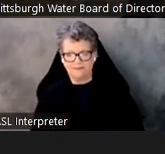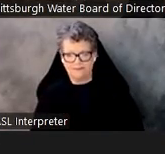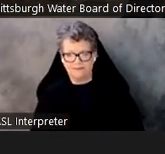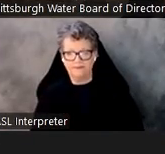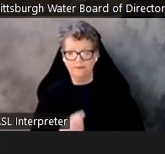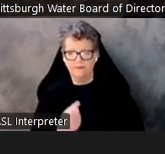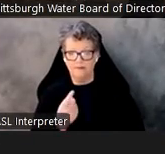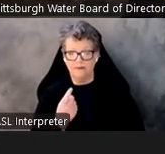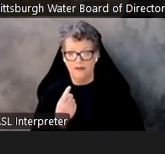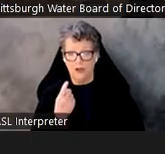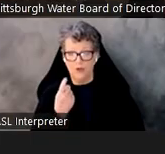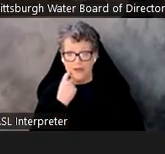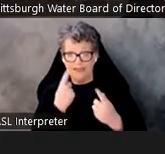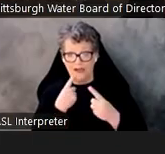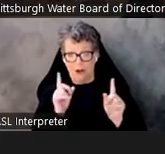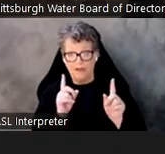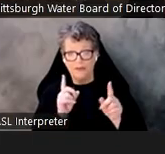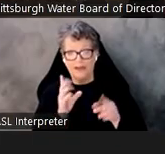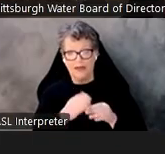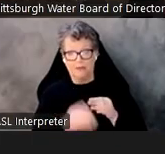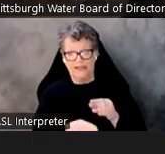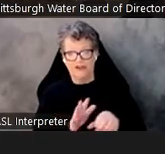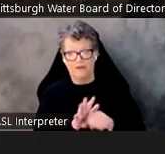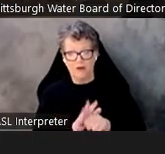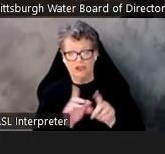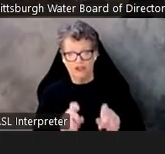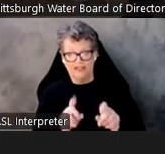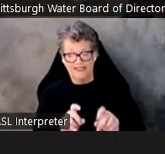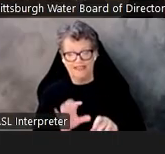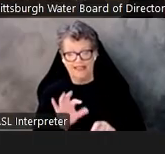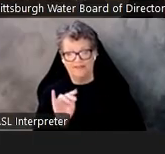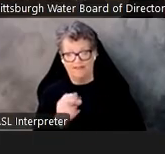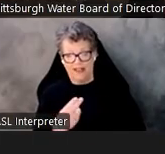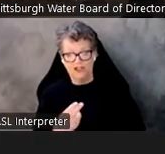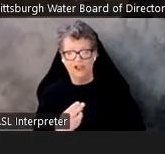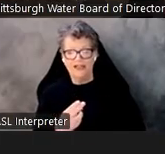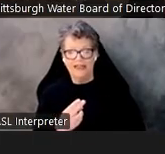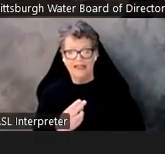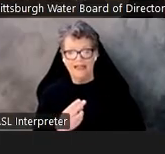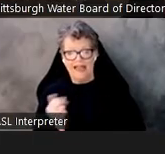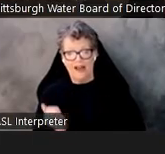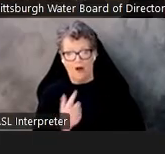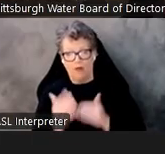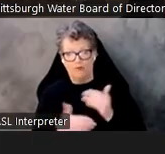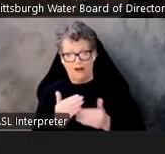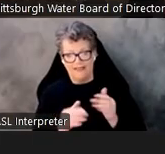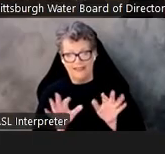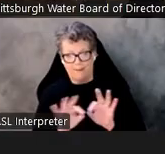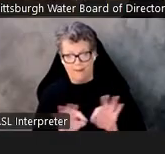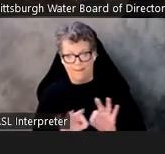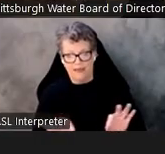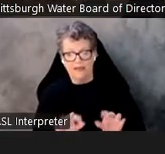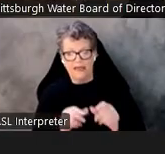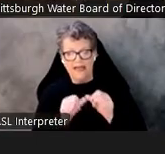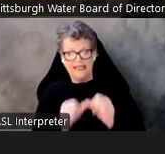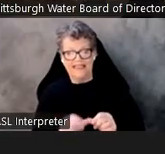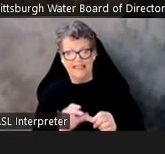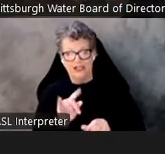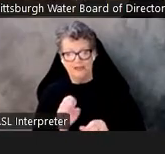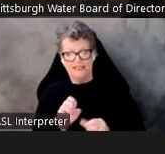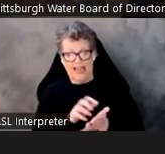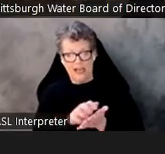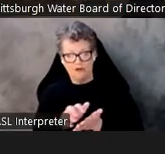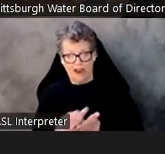Recent accomplishments include the completion of pressure testing, flushing, and disinfection of all process piping, continued site grading